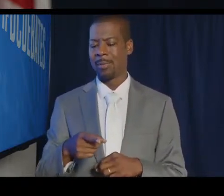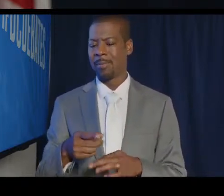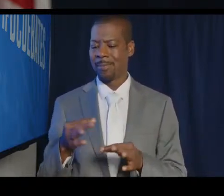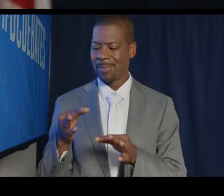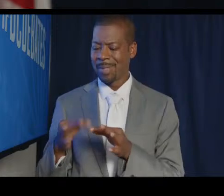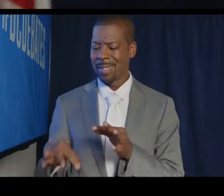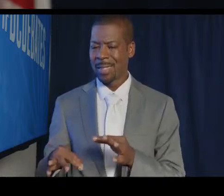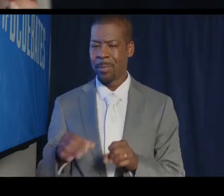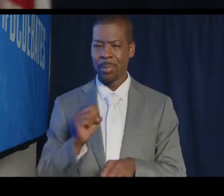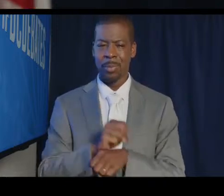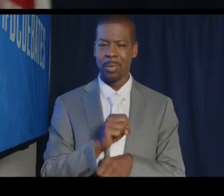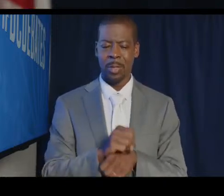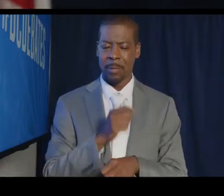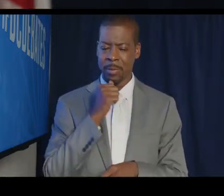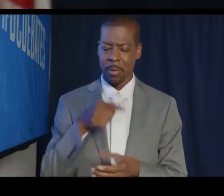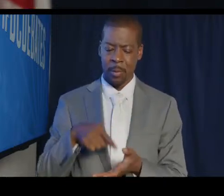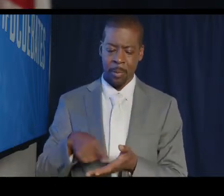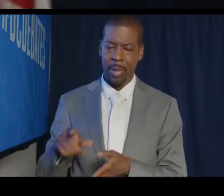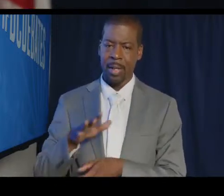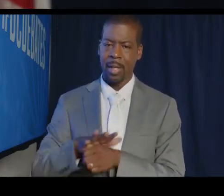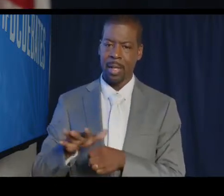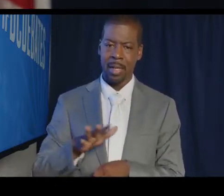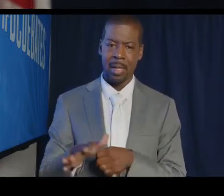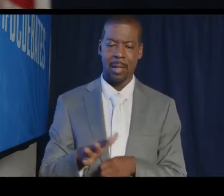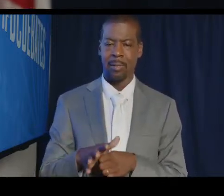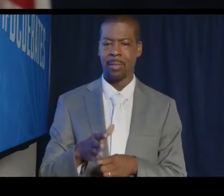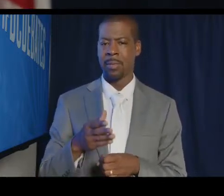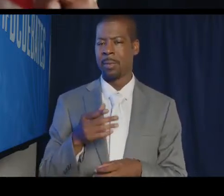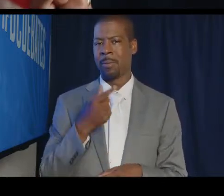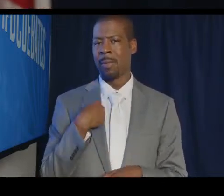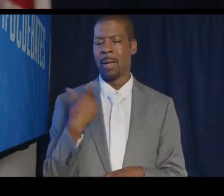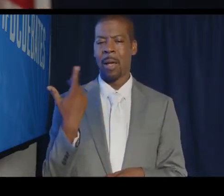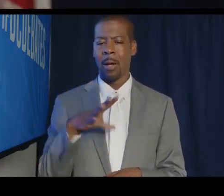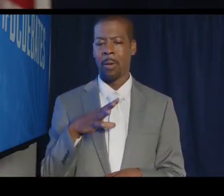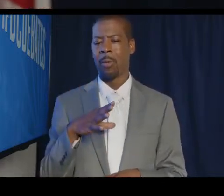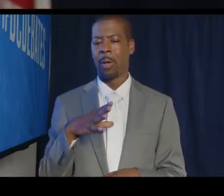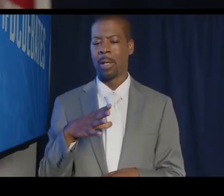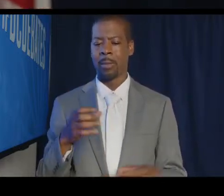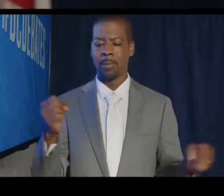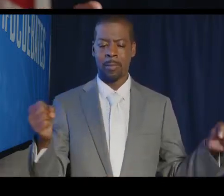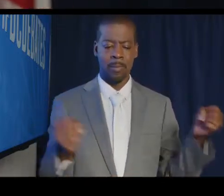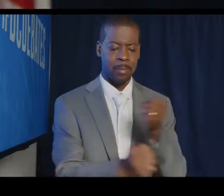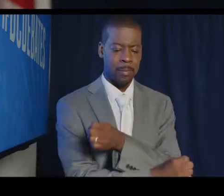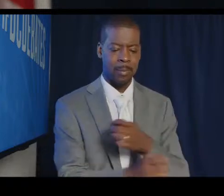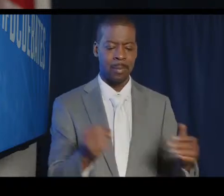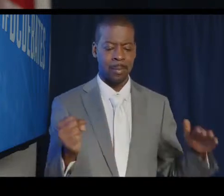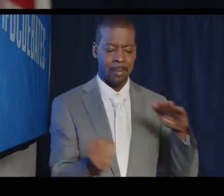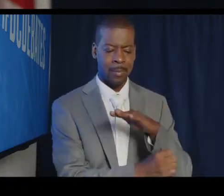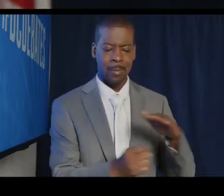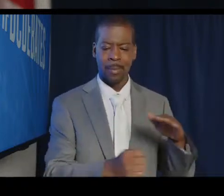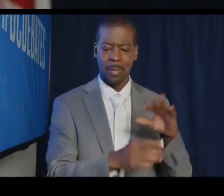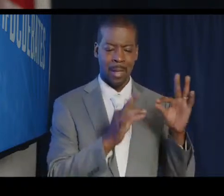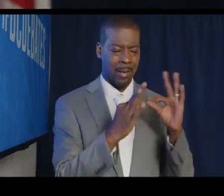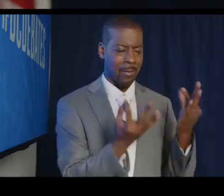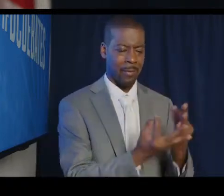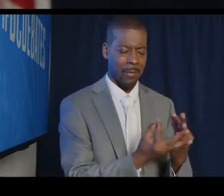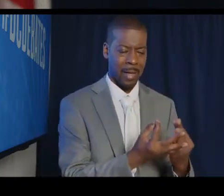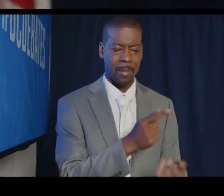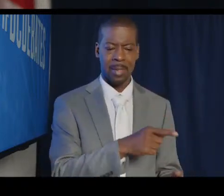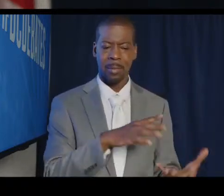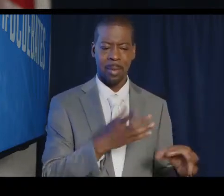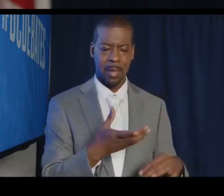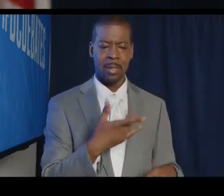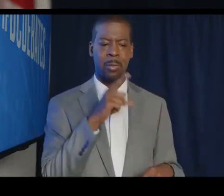So rather than cycling families through a broken system, support those families until they are stabilized and don't put